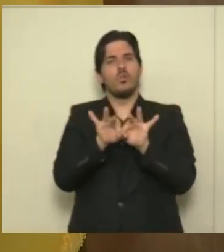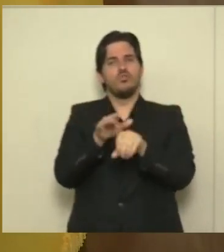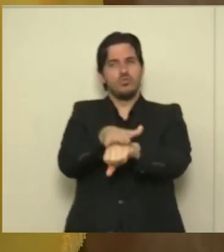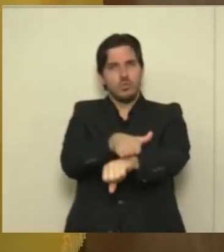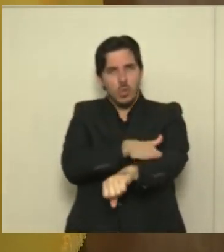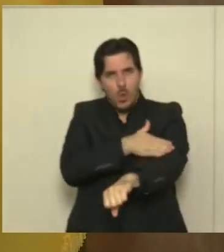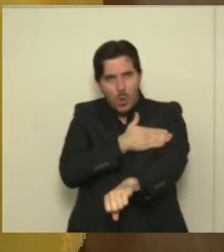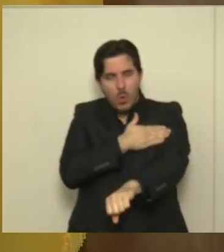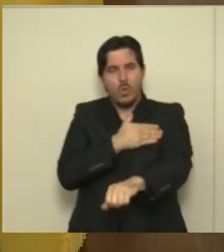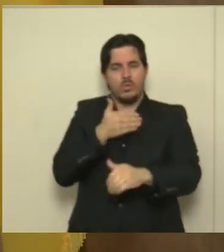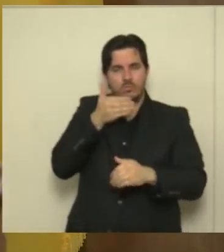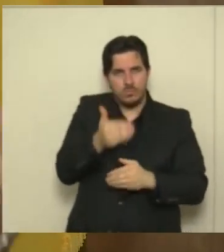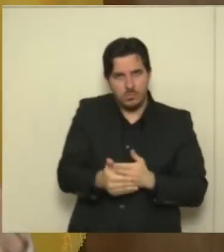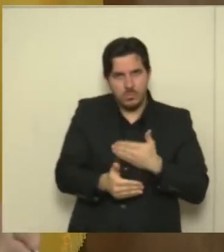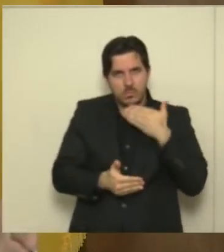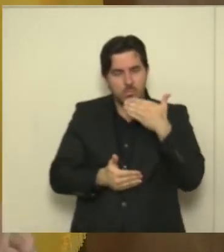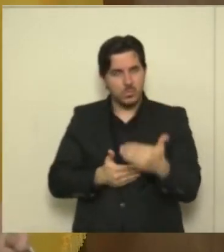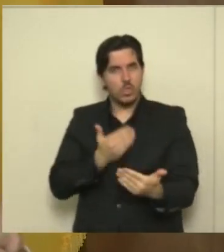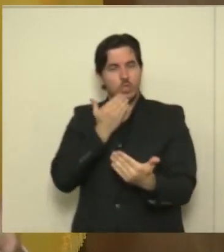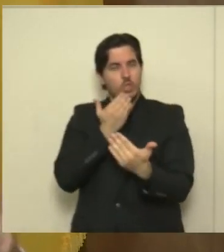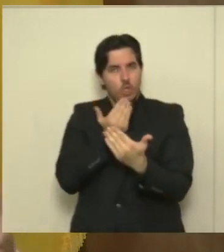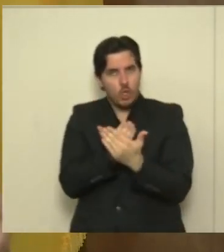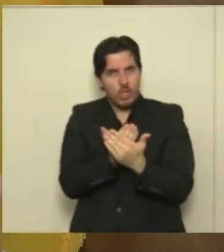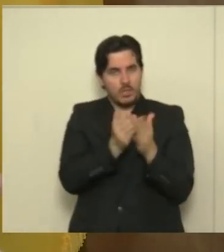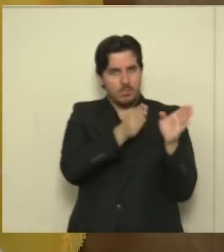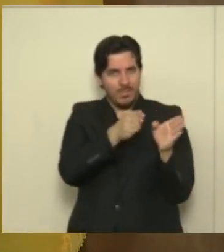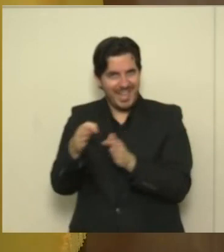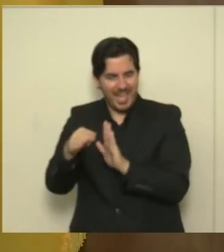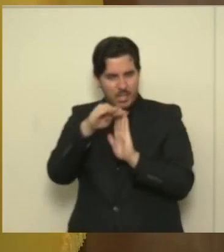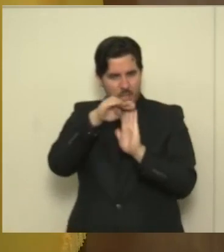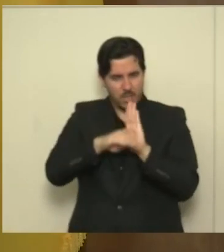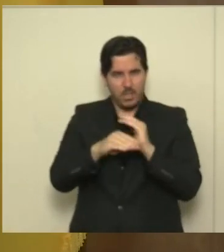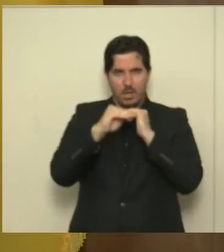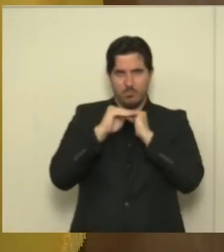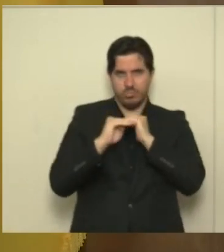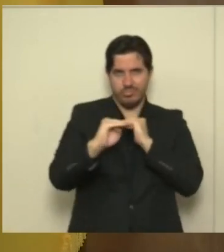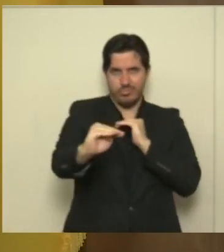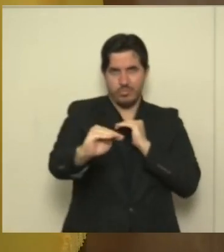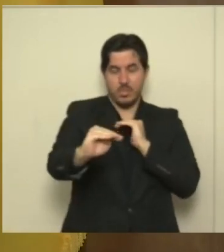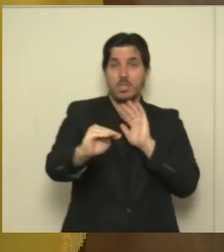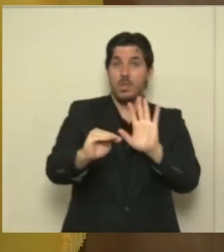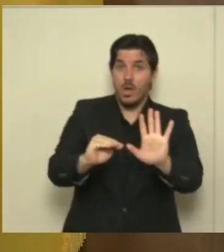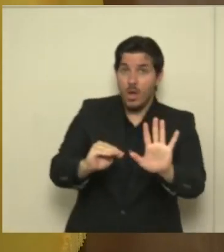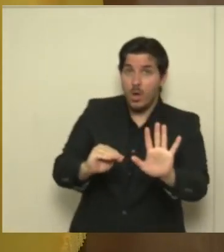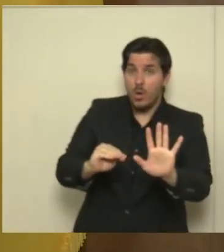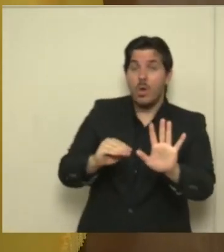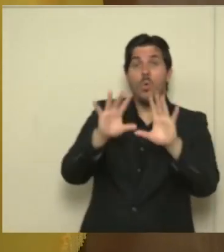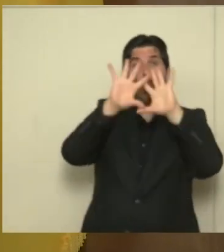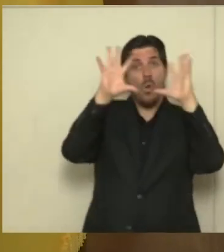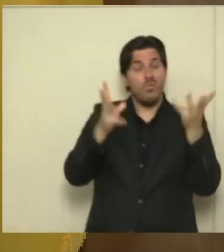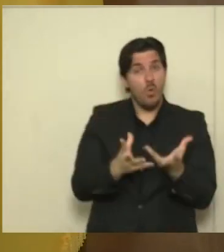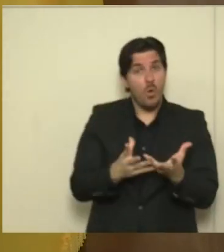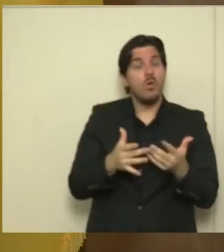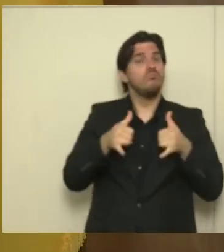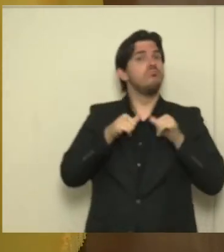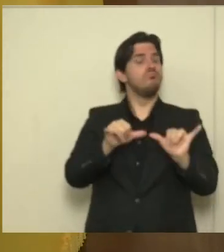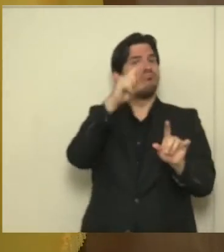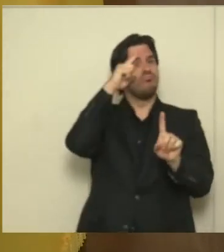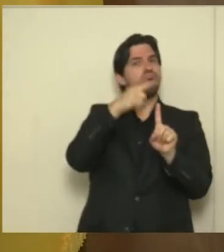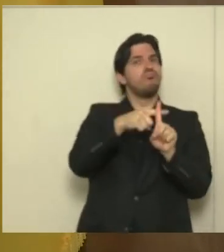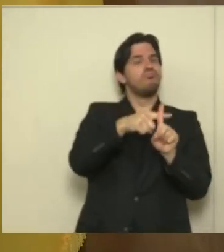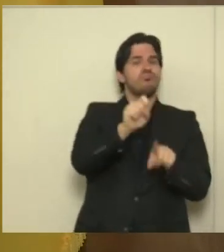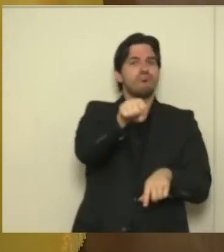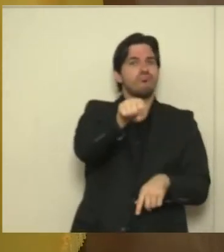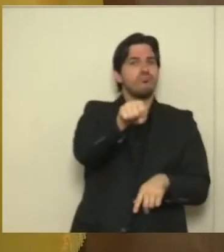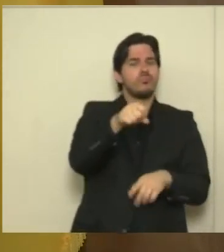enough and pragmatic enough that it holds. So I'm feeling still good and optimistic. I am, even though the last